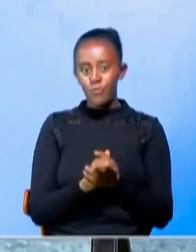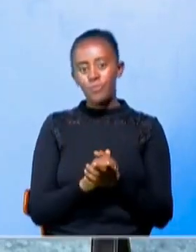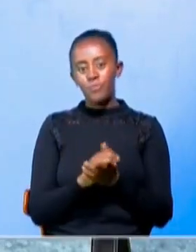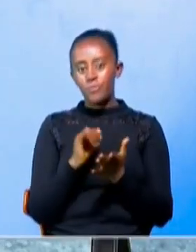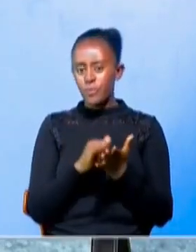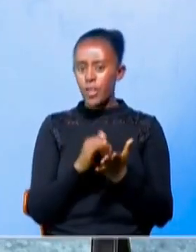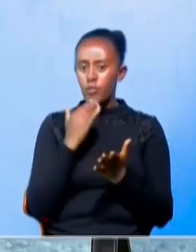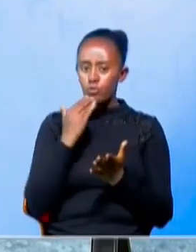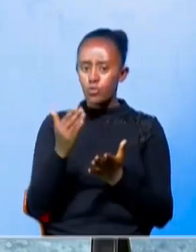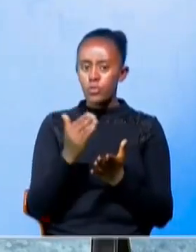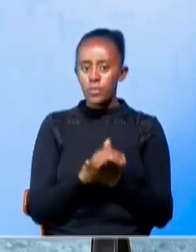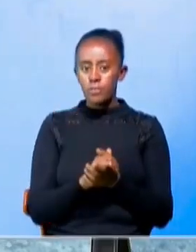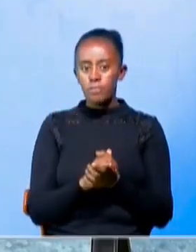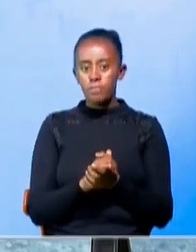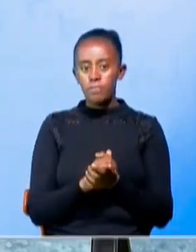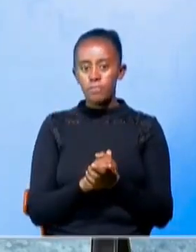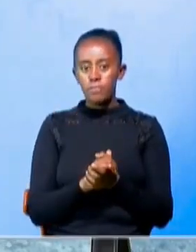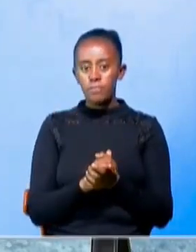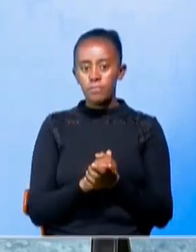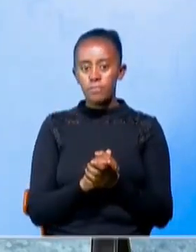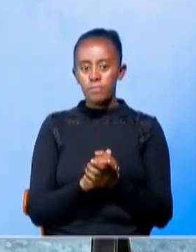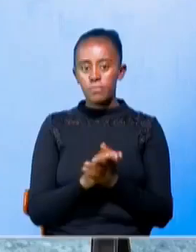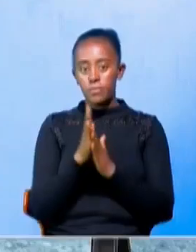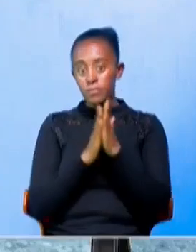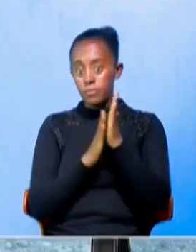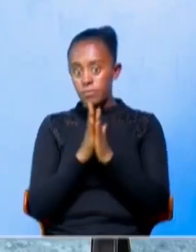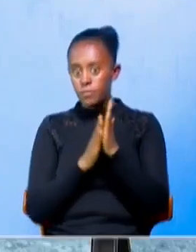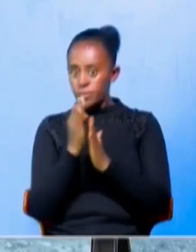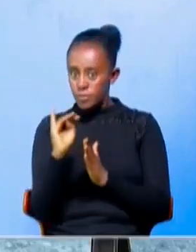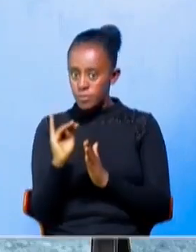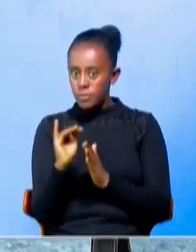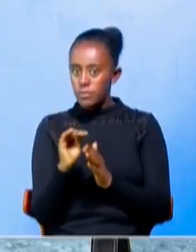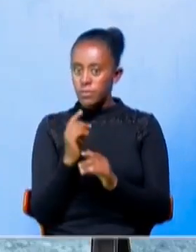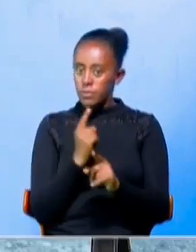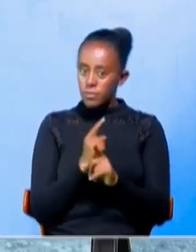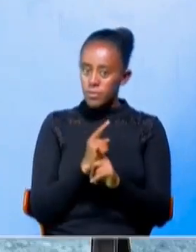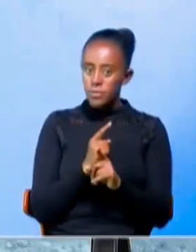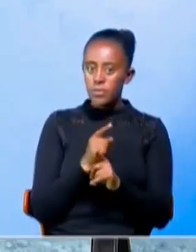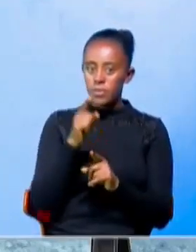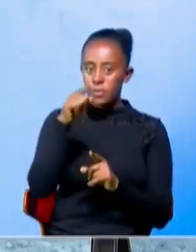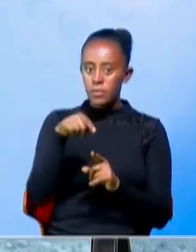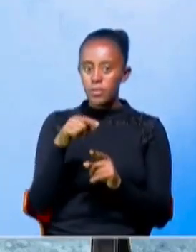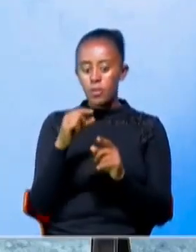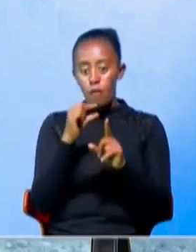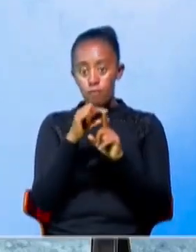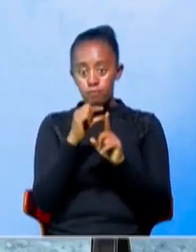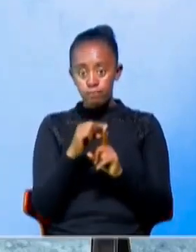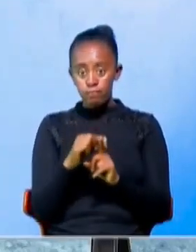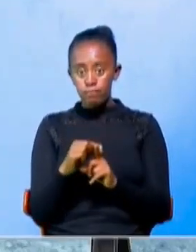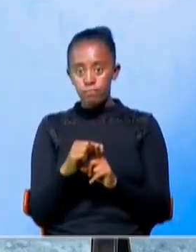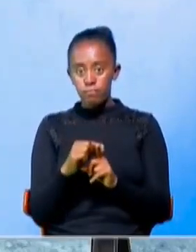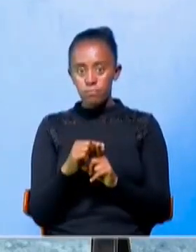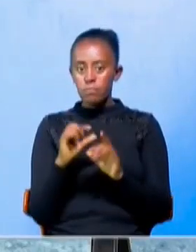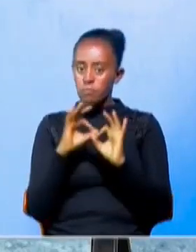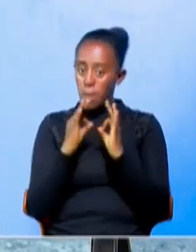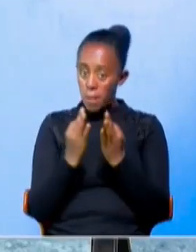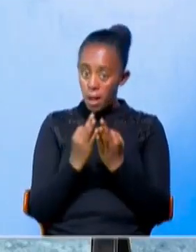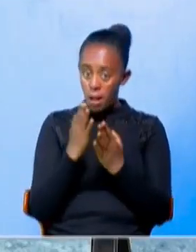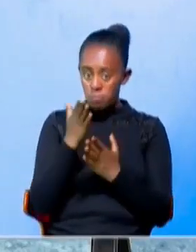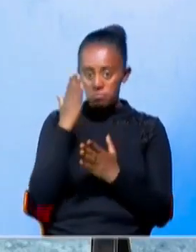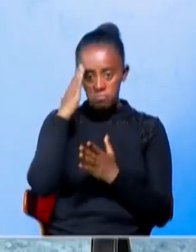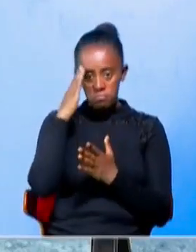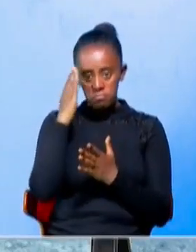That's good. Interesting. Exactly. Some of the vocabularies are familiar to you.